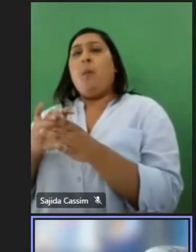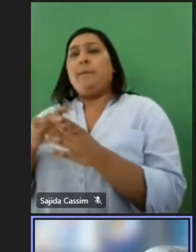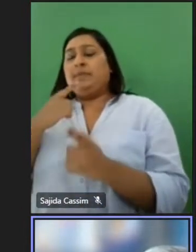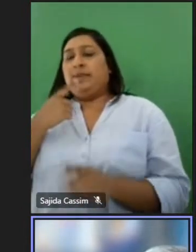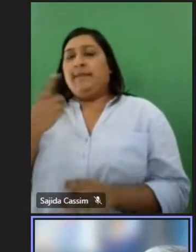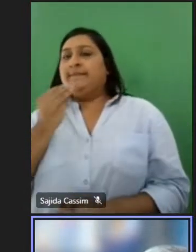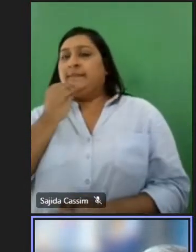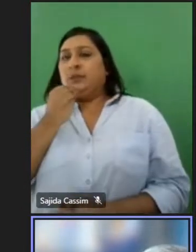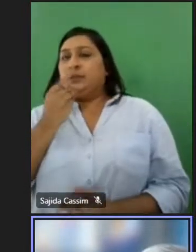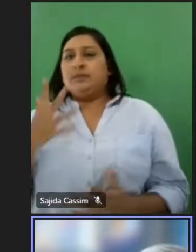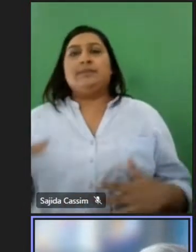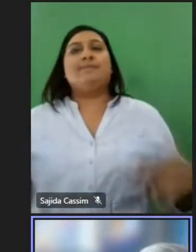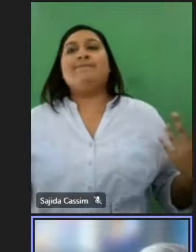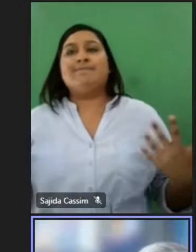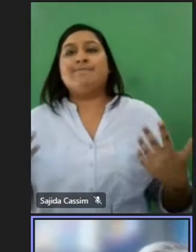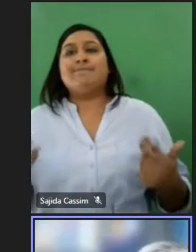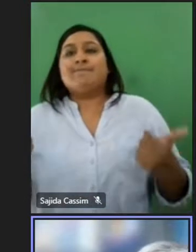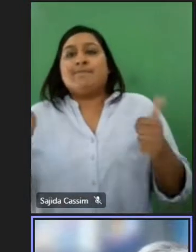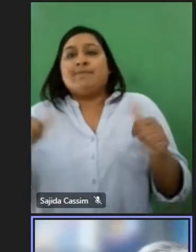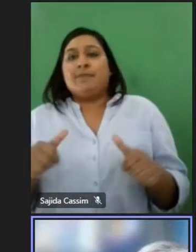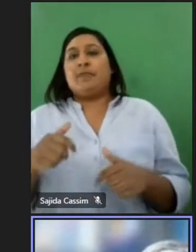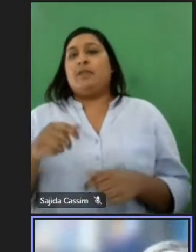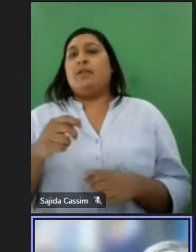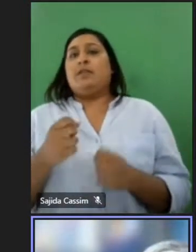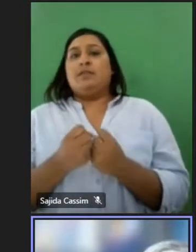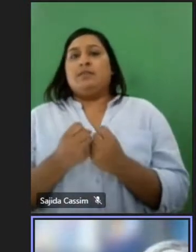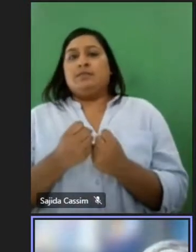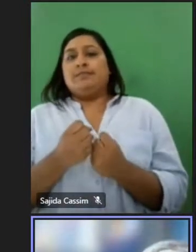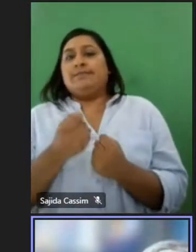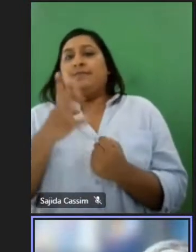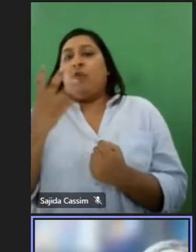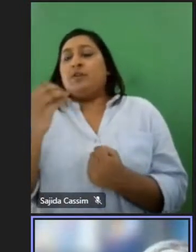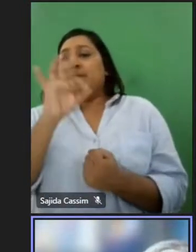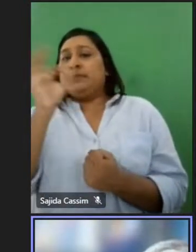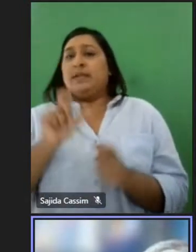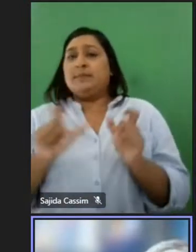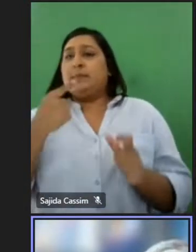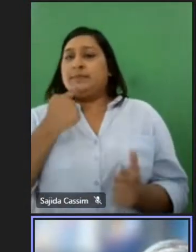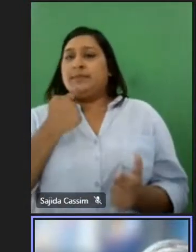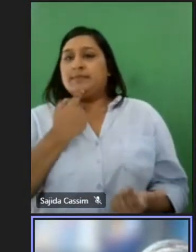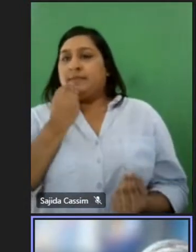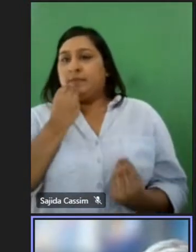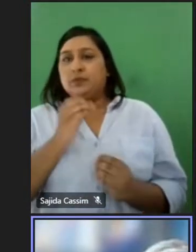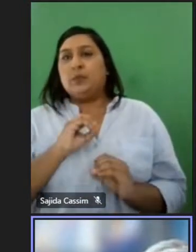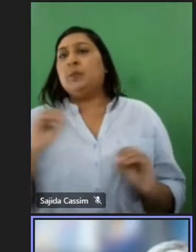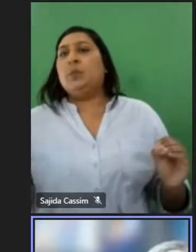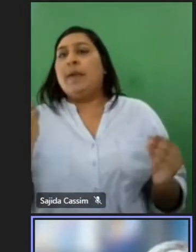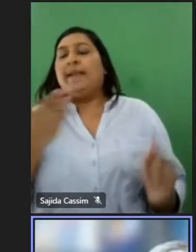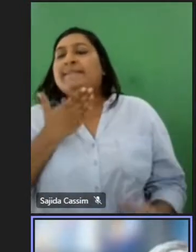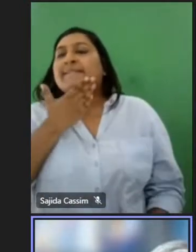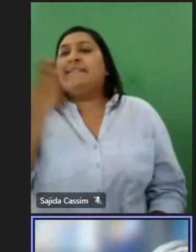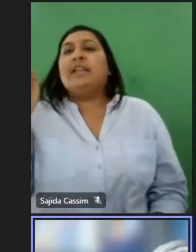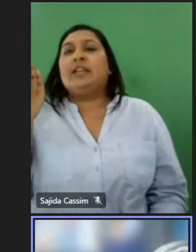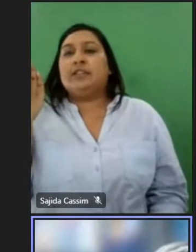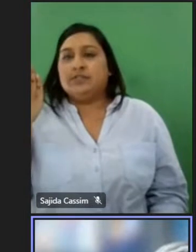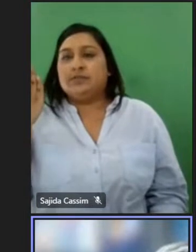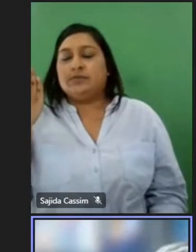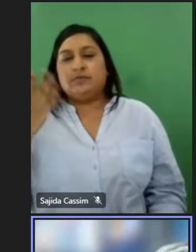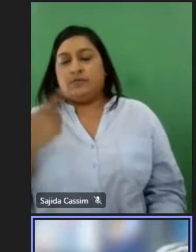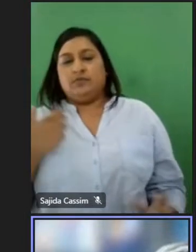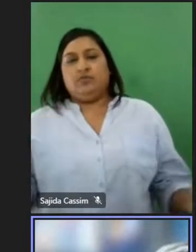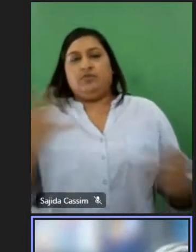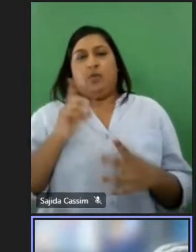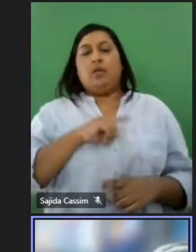food. But perhaps the most shocking thing is that in July and August, when we ran our survey,